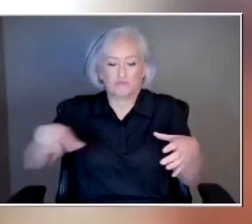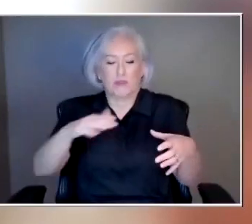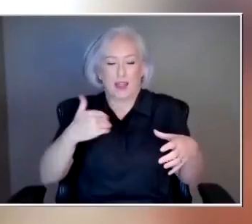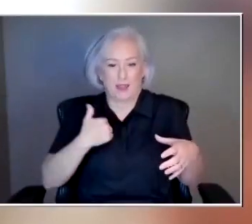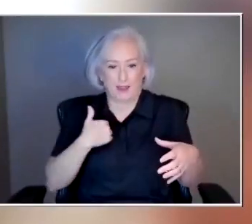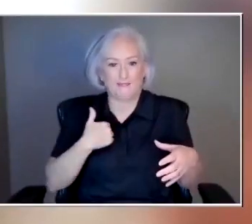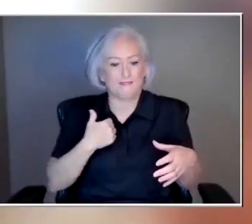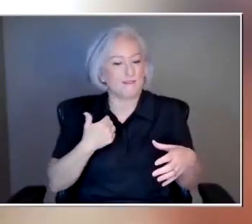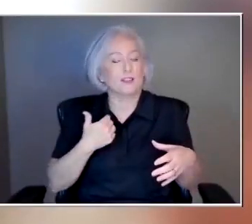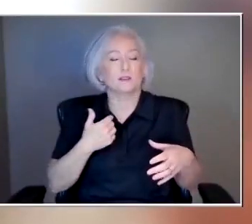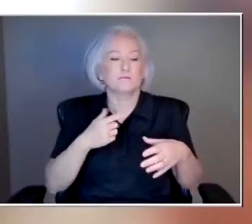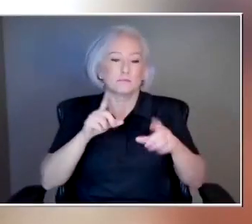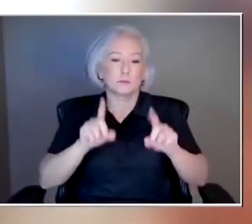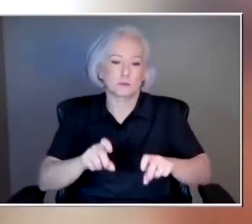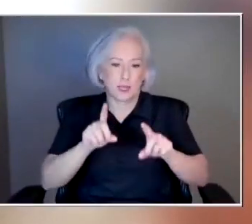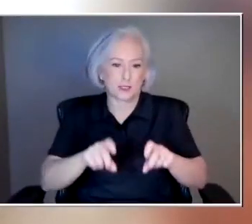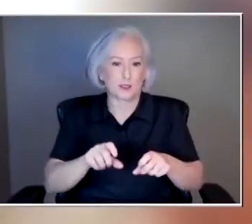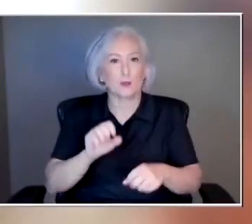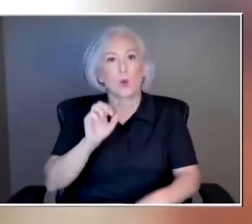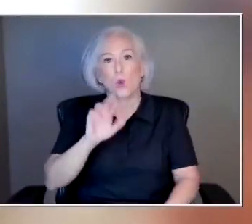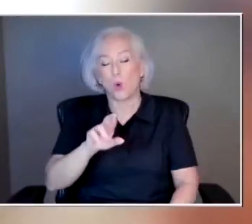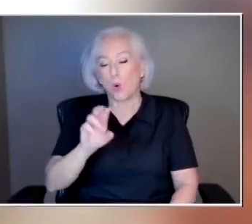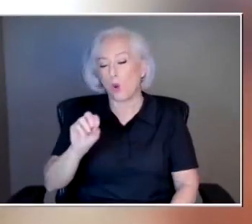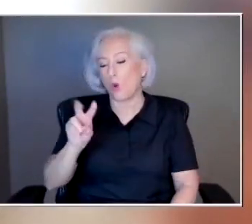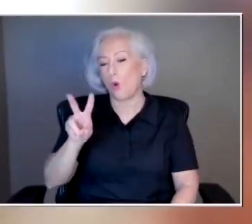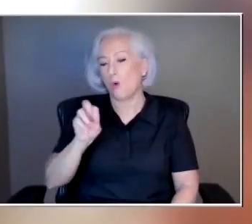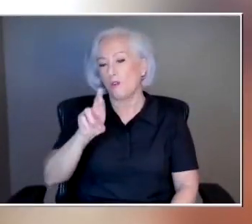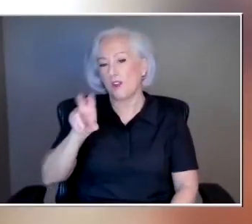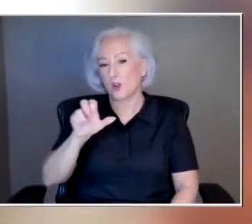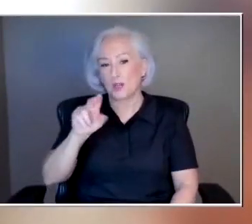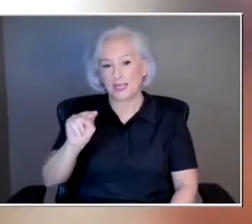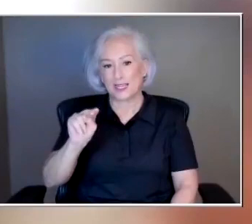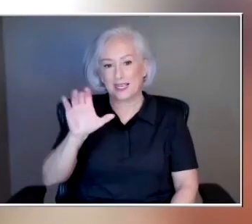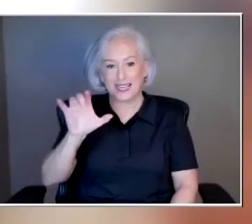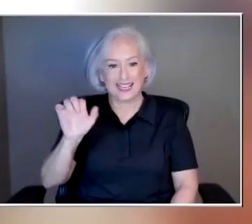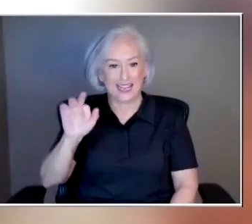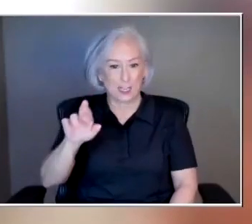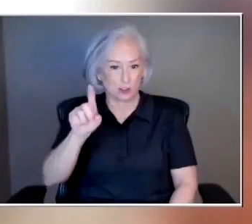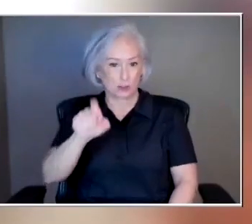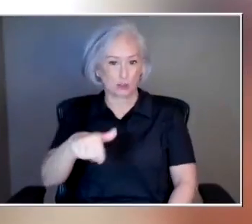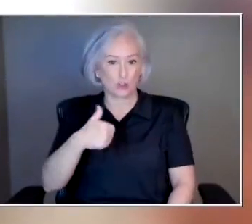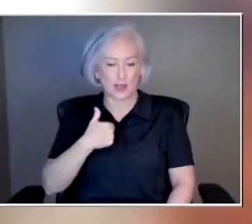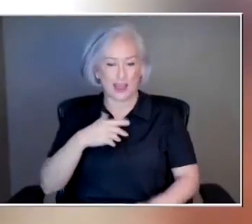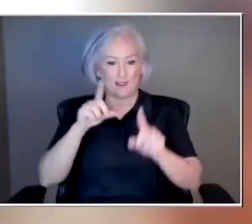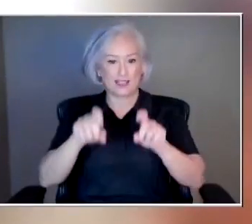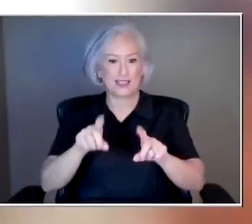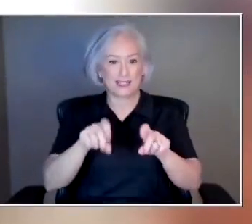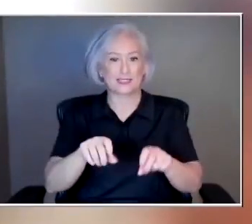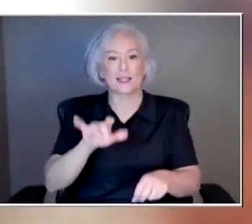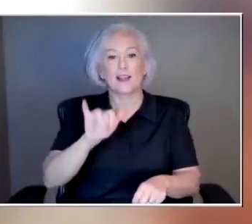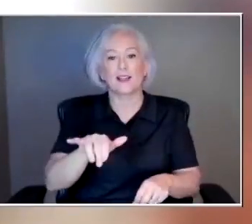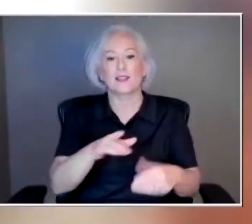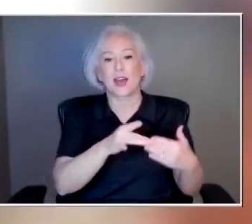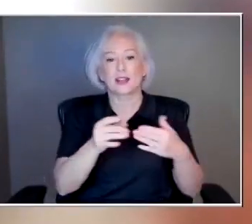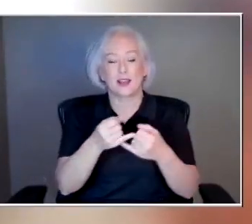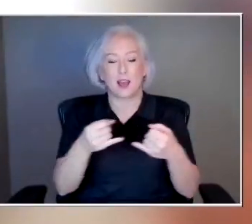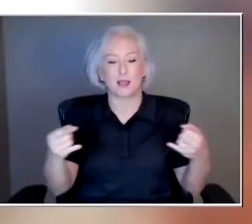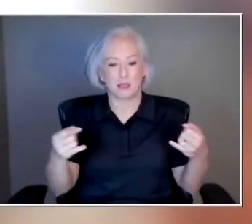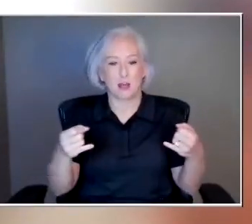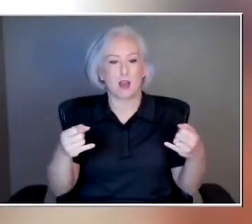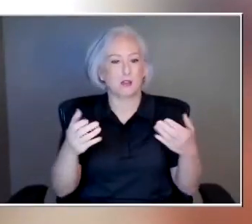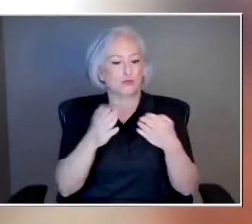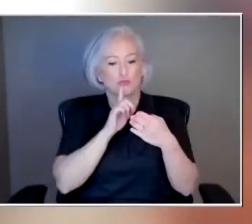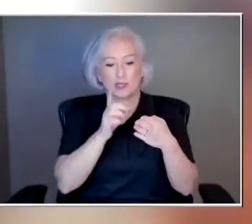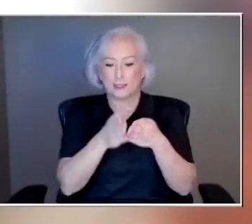history of ovarian cancer in the family should get tested. So the guidelines are quite broad. A majority of patients meet those guidelines.